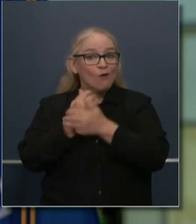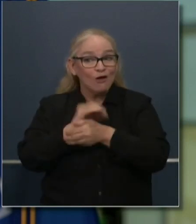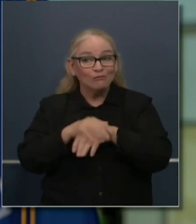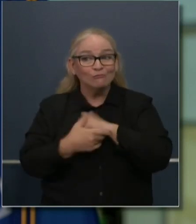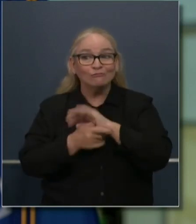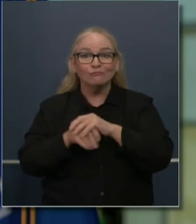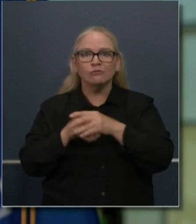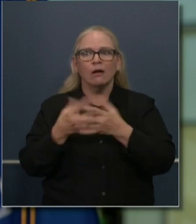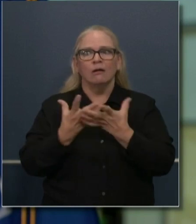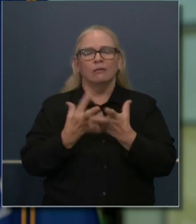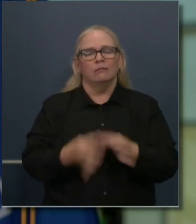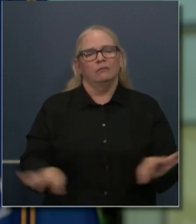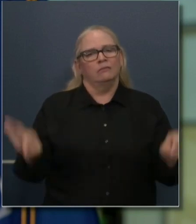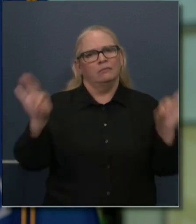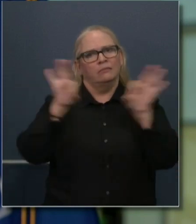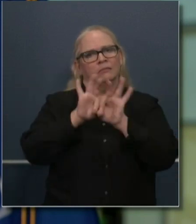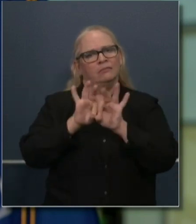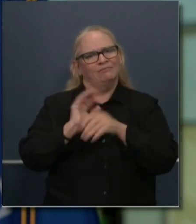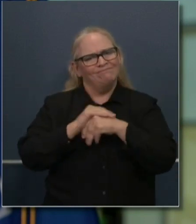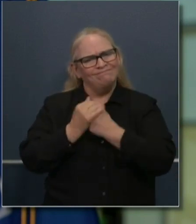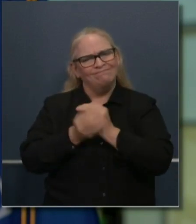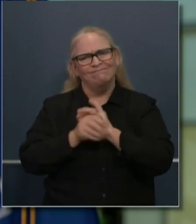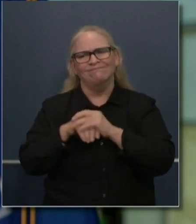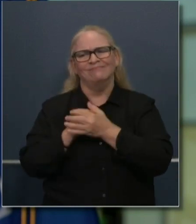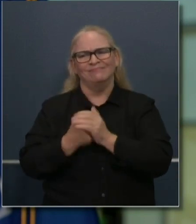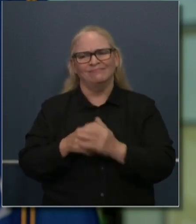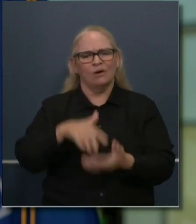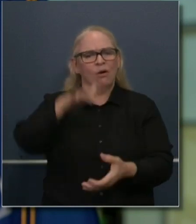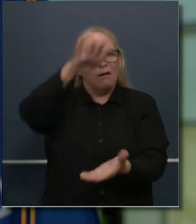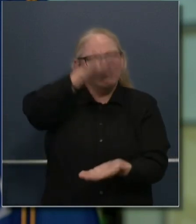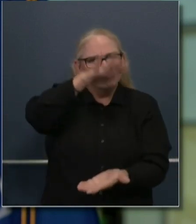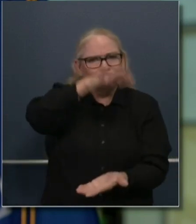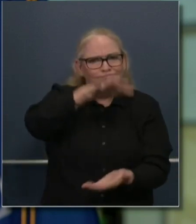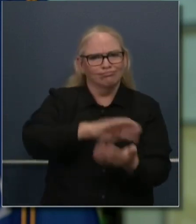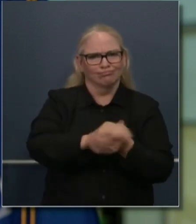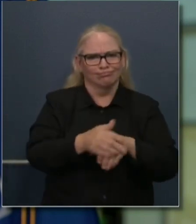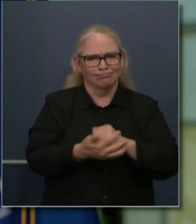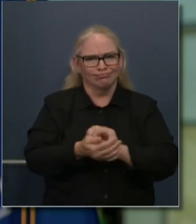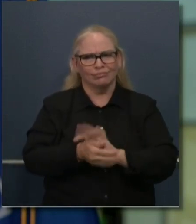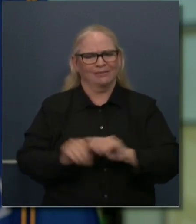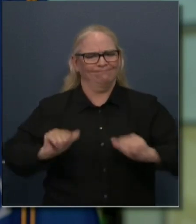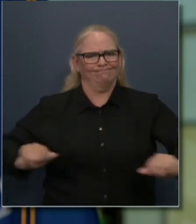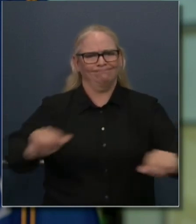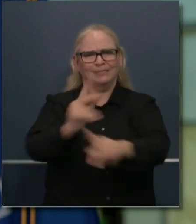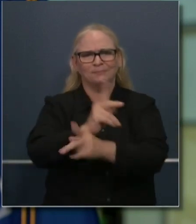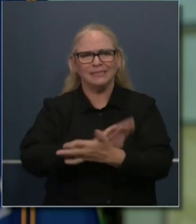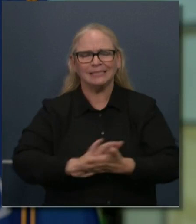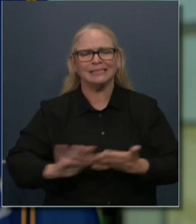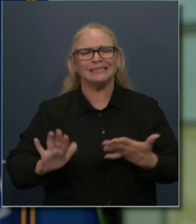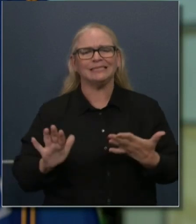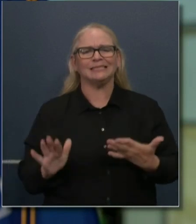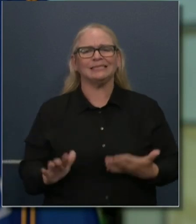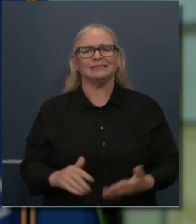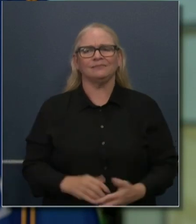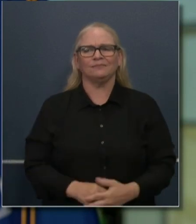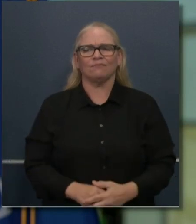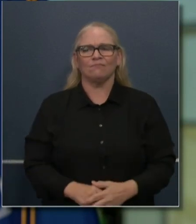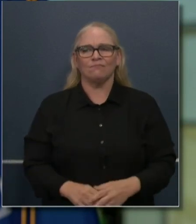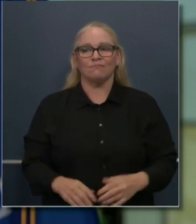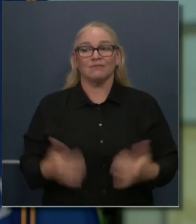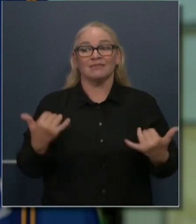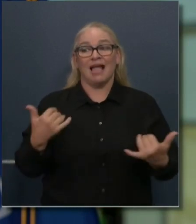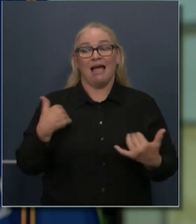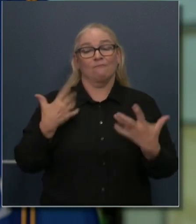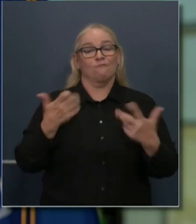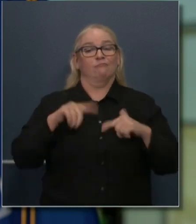fundamental as well to moving our efforts forward. So with that, happy to move this conversation forward and happy to answer